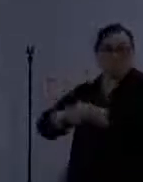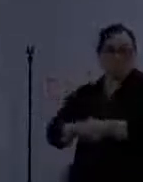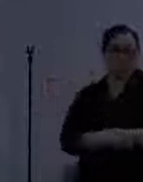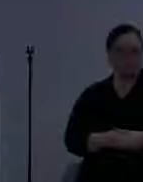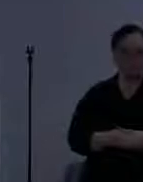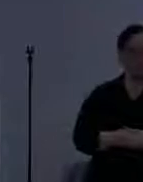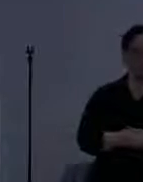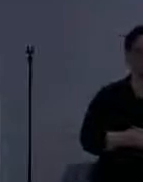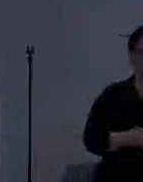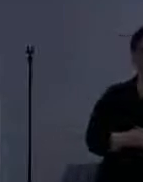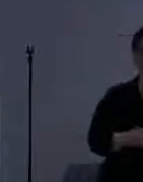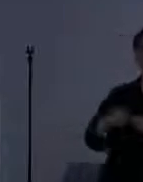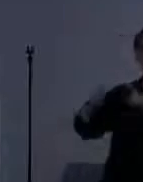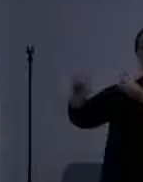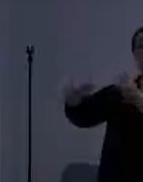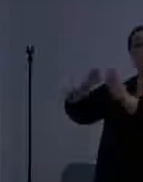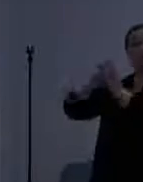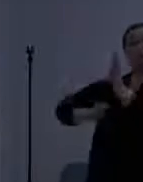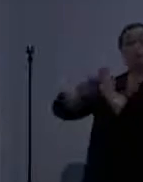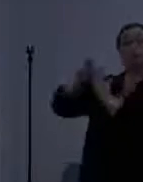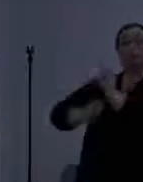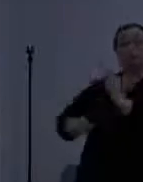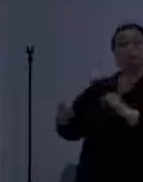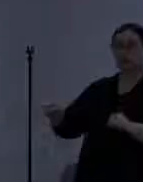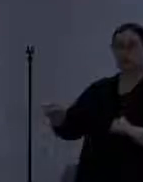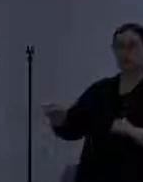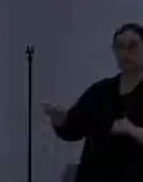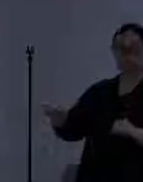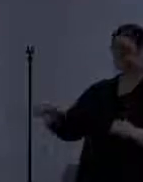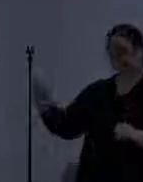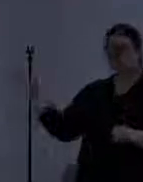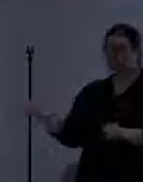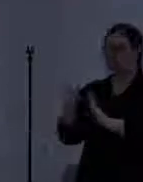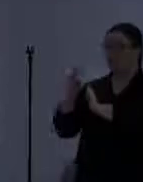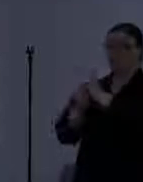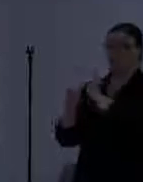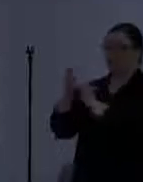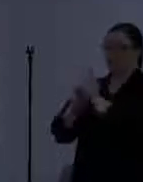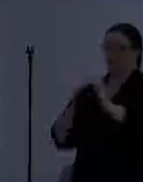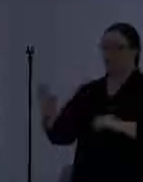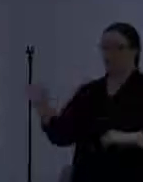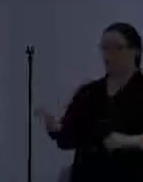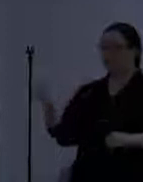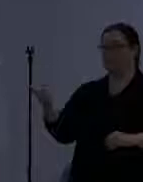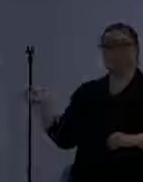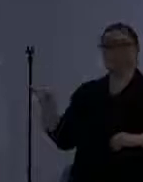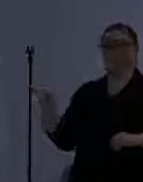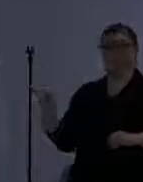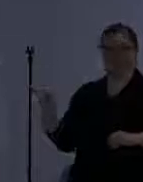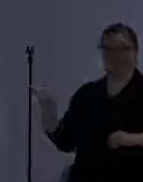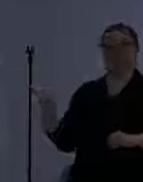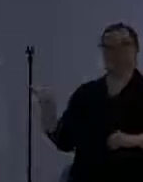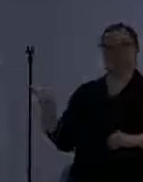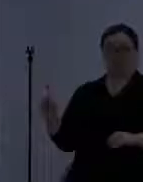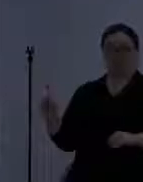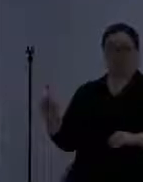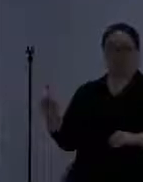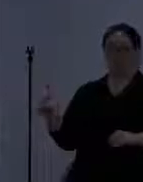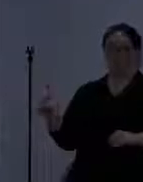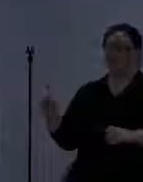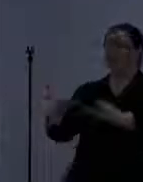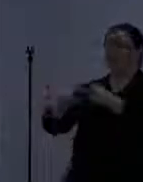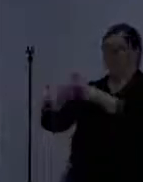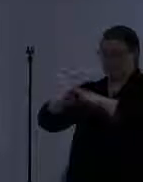Provider registration, so that's where all providers need to be registered with the Quality and Safeguards Commission if